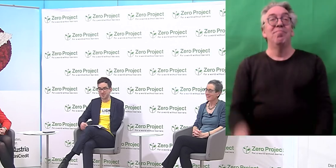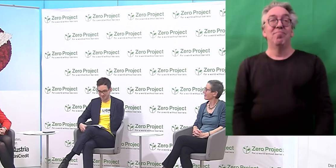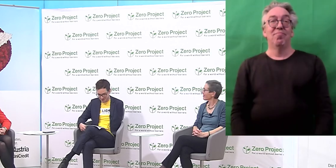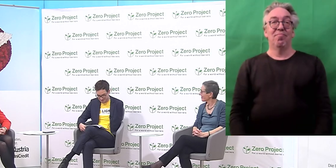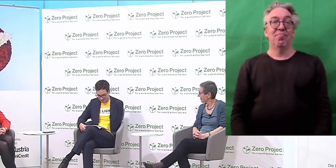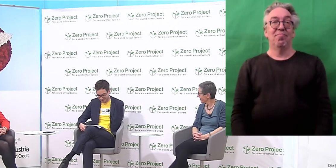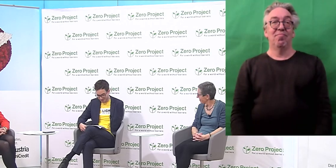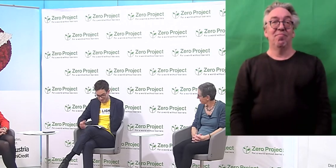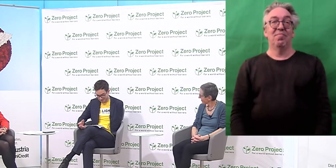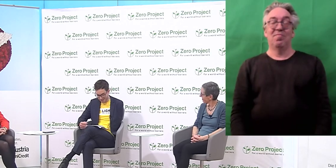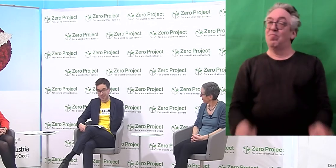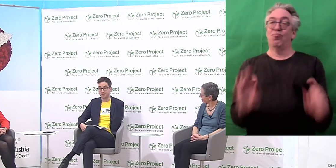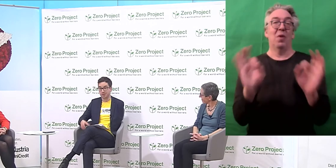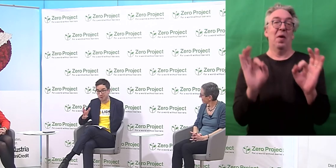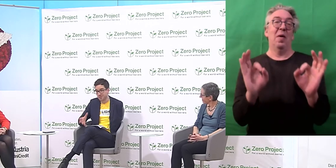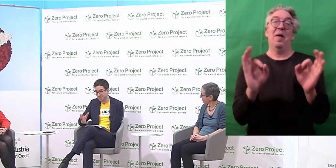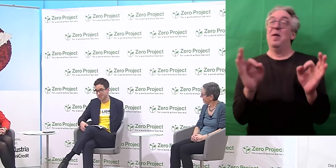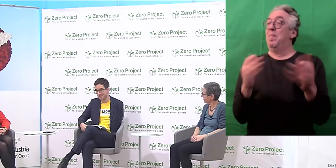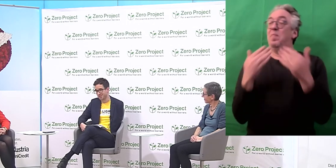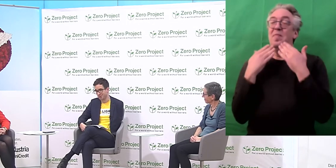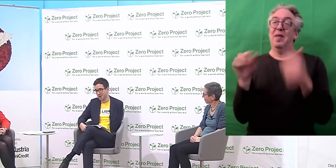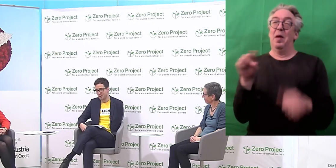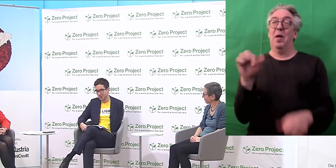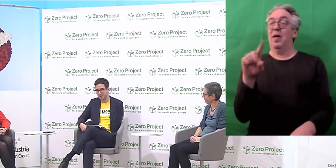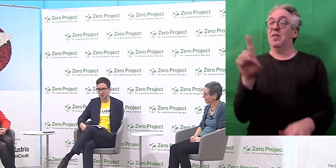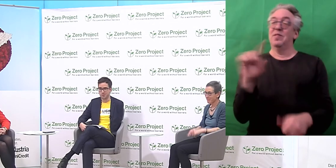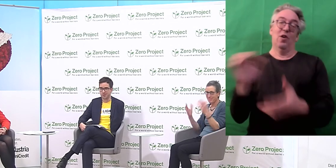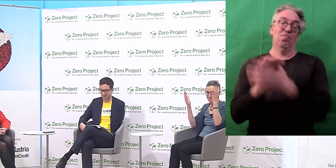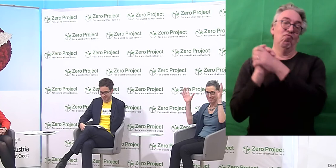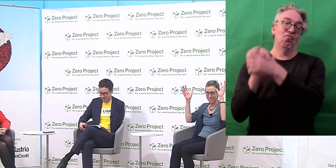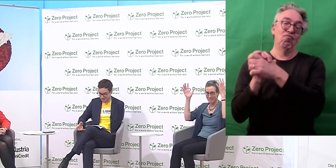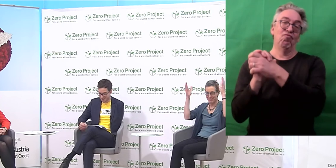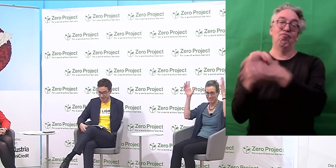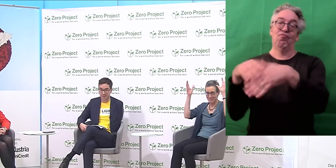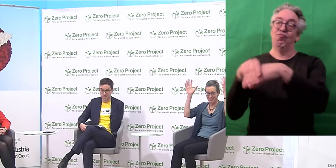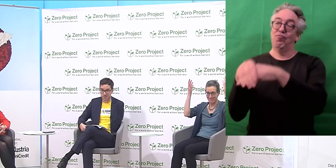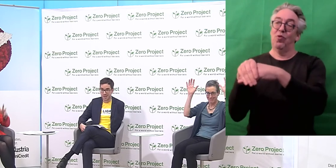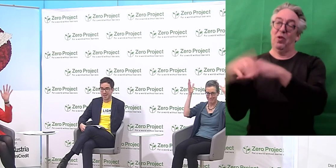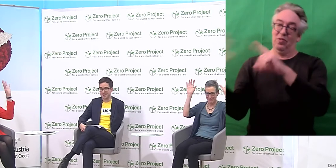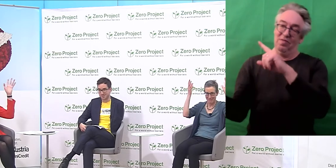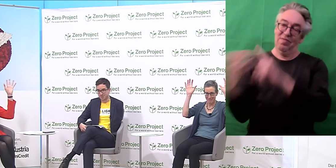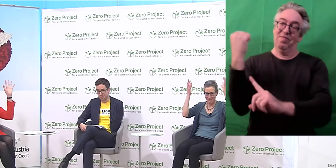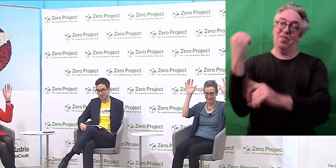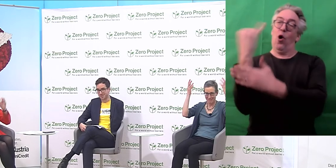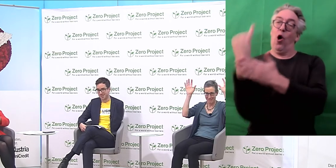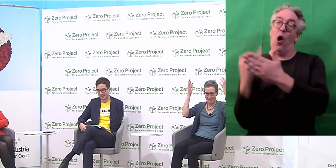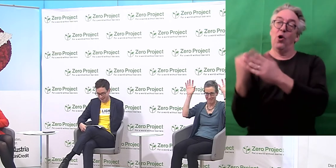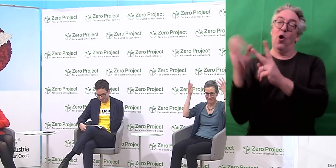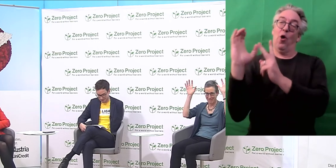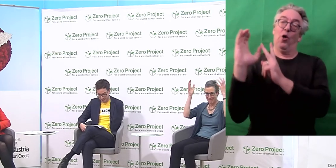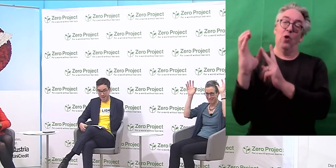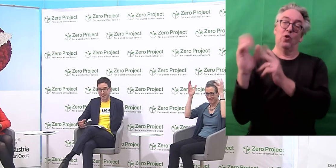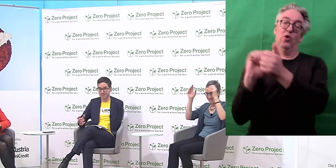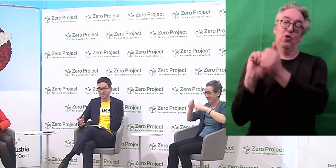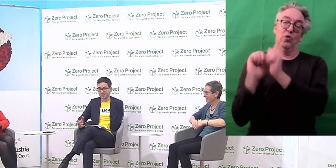Thank you very much, Gamze, Elibol, and congratulations on winning the award in the arts, culture, and sports